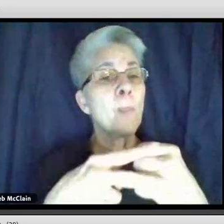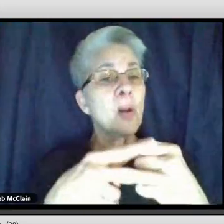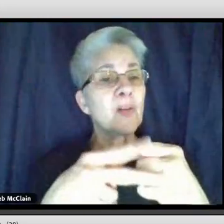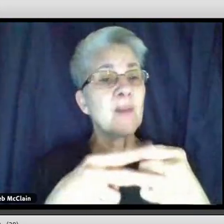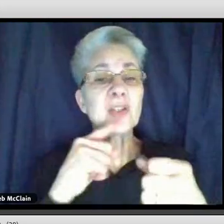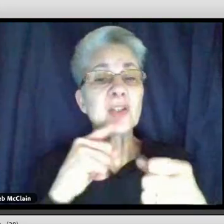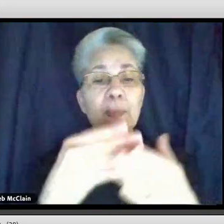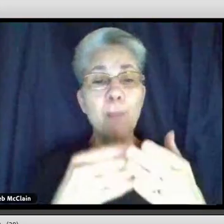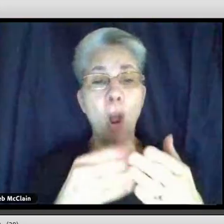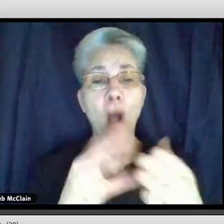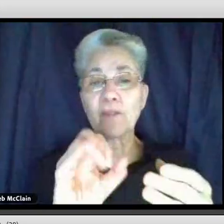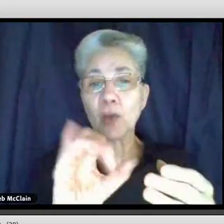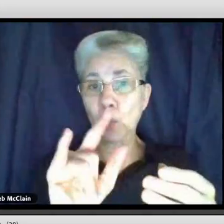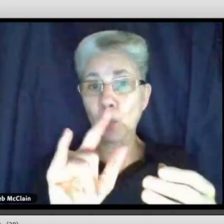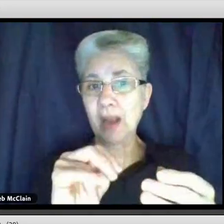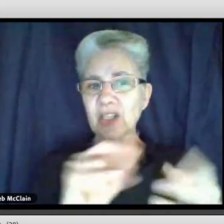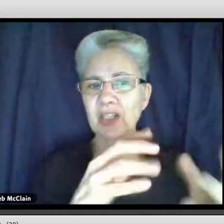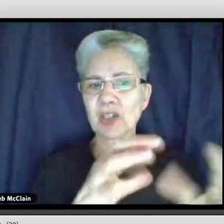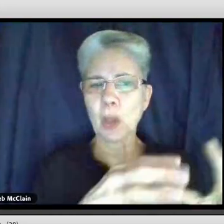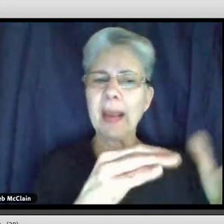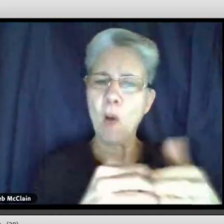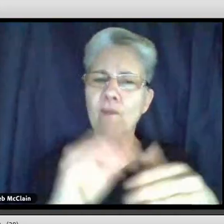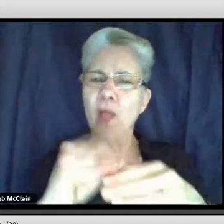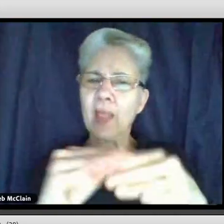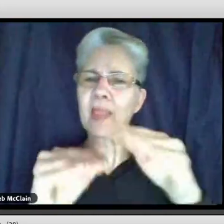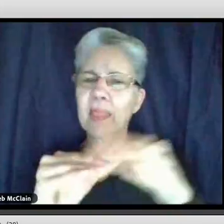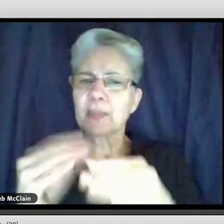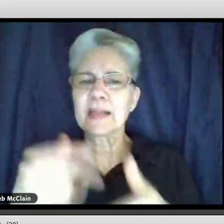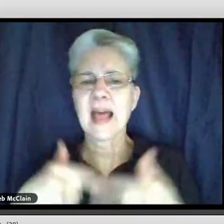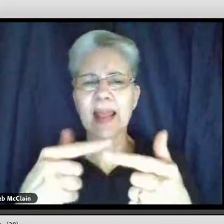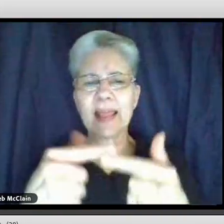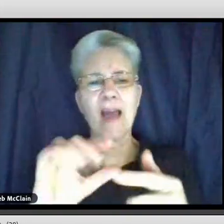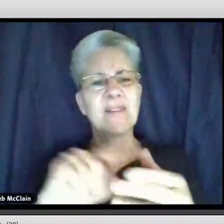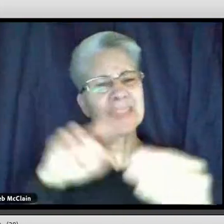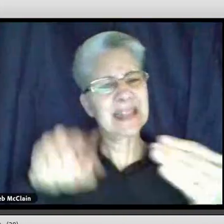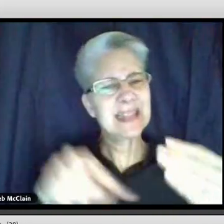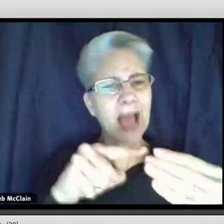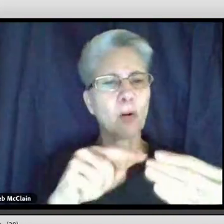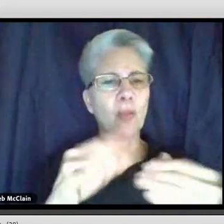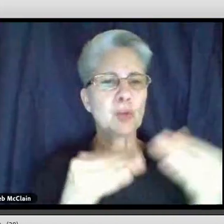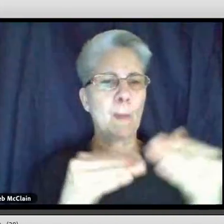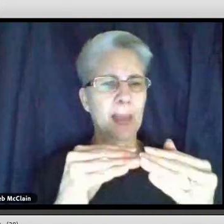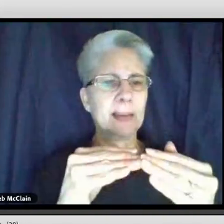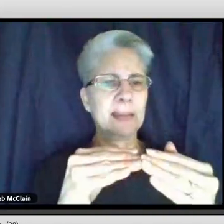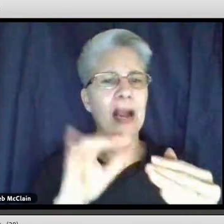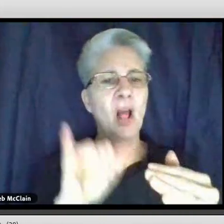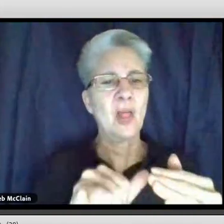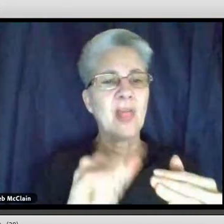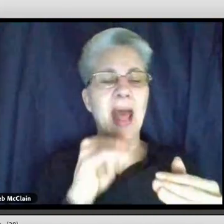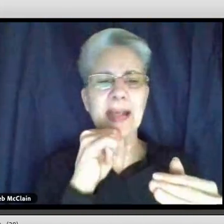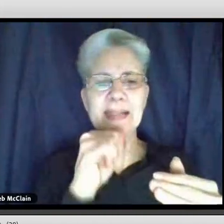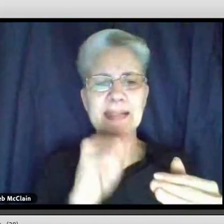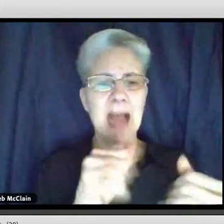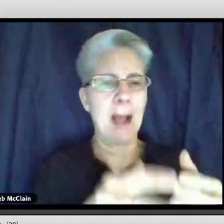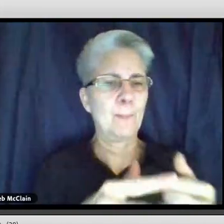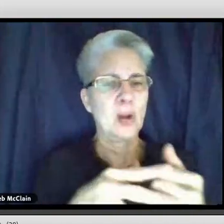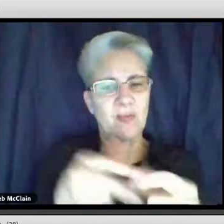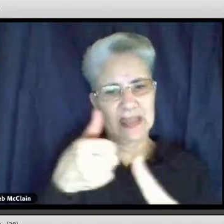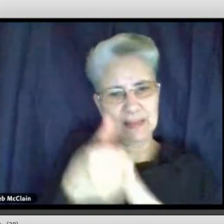curation. So it will be part of a digital lifecycle that you're building at your organization. It's not digital preservation in